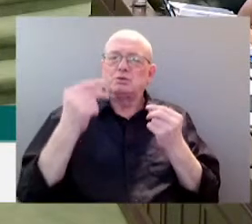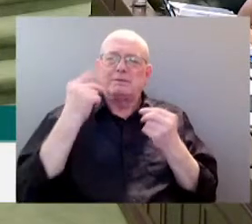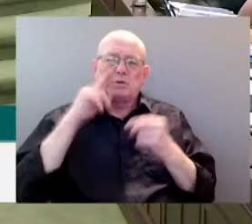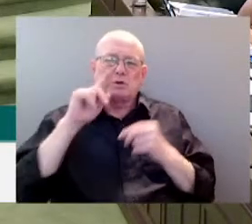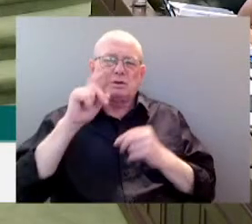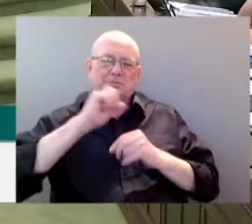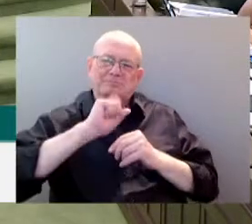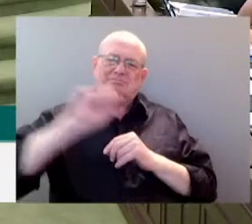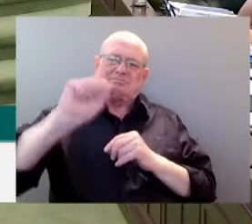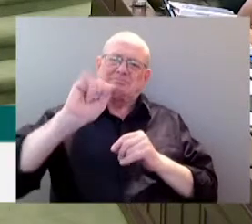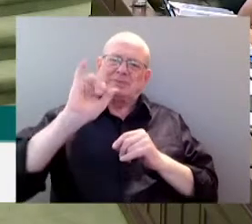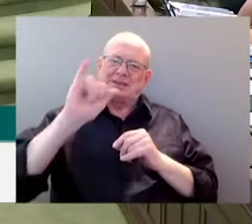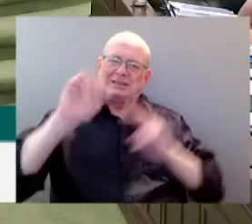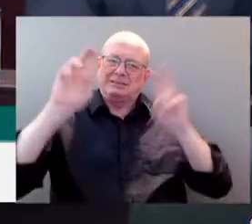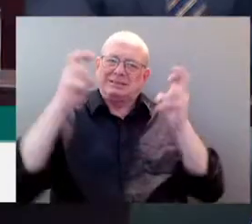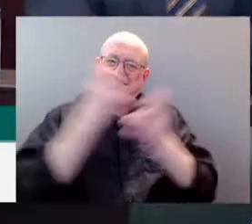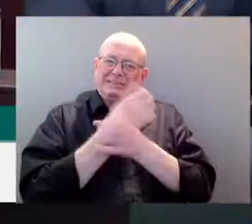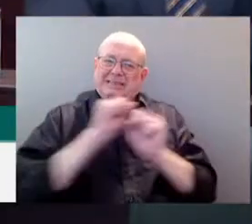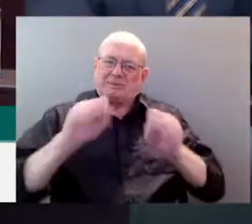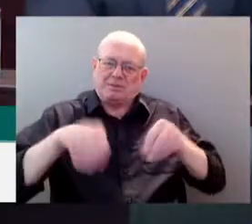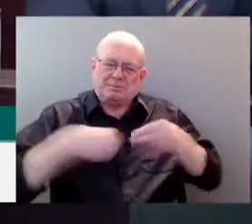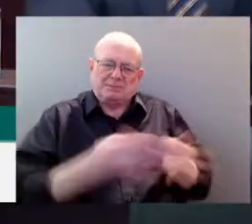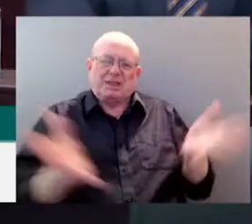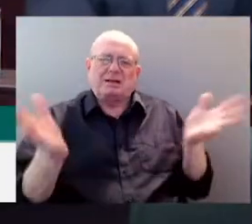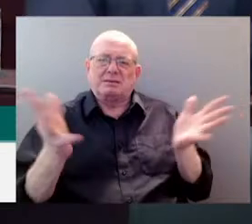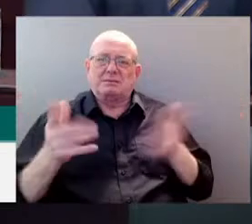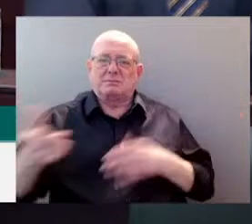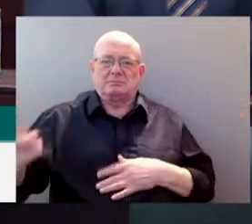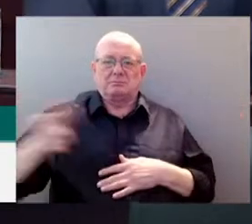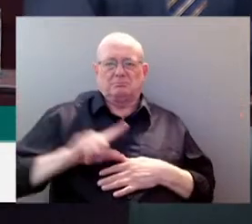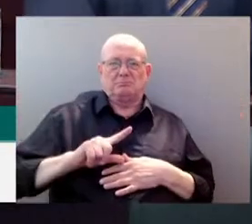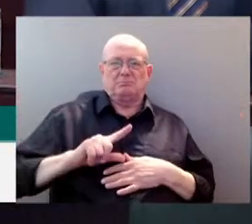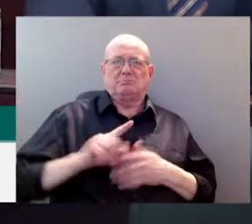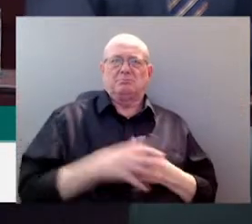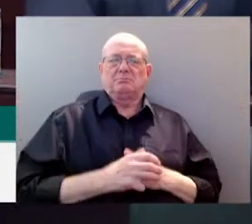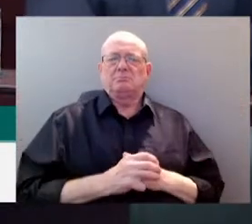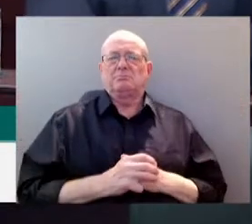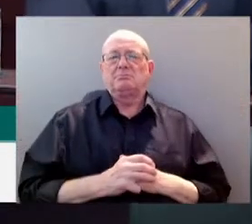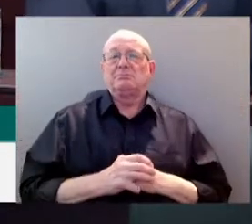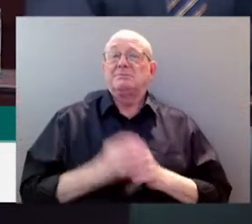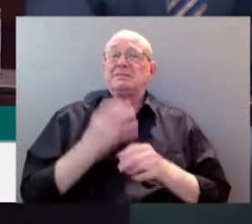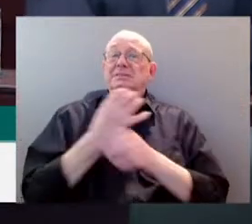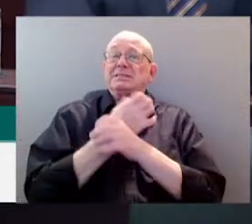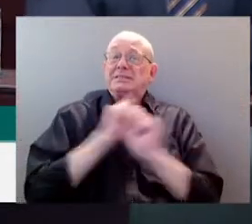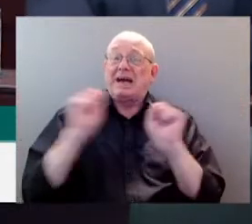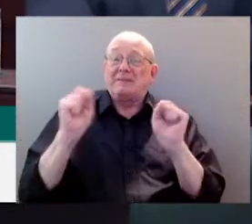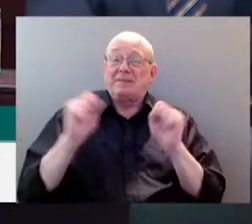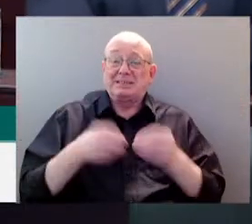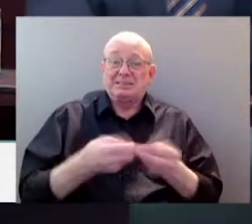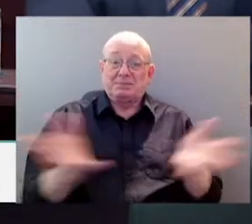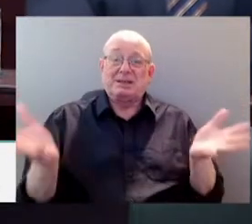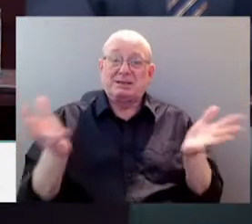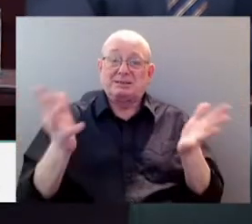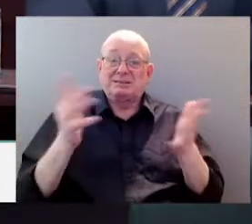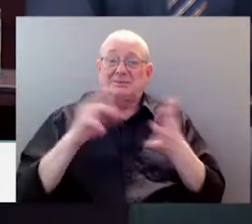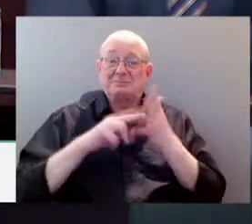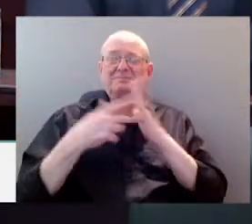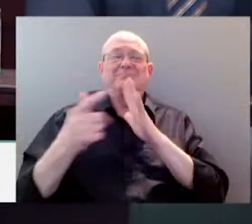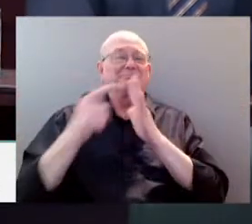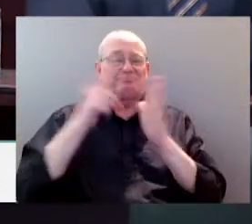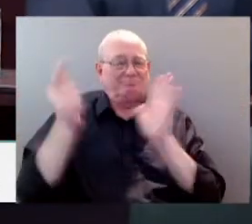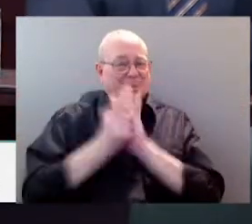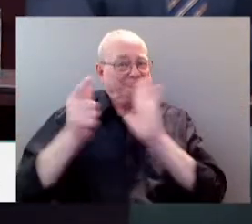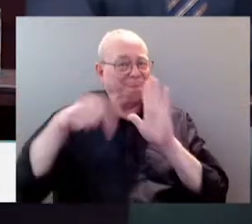the minister of mental health and addiction Mr Speaker safe Supply in any program like it is illegal here in the province of Alberta and I challenge